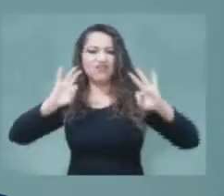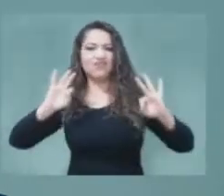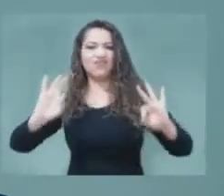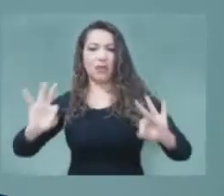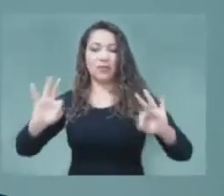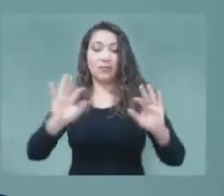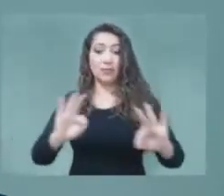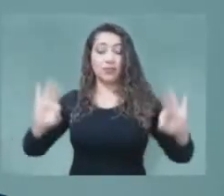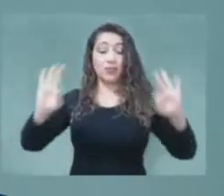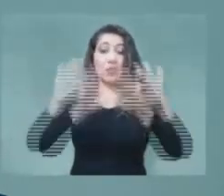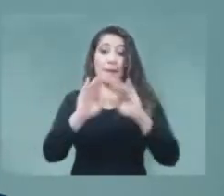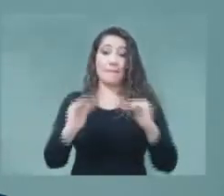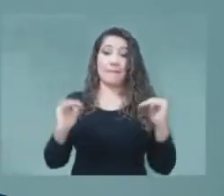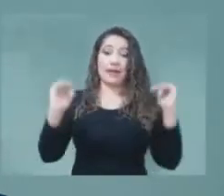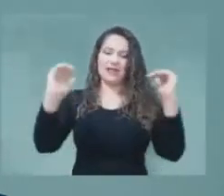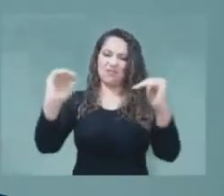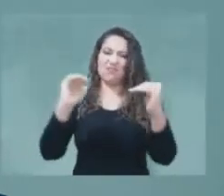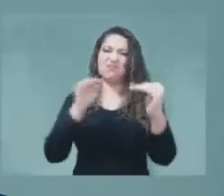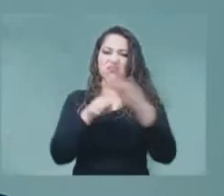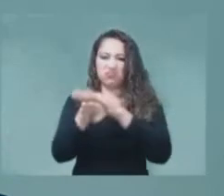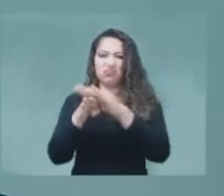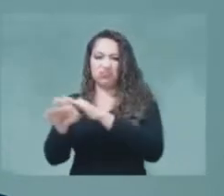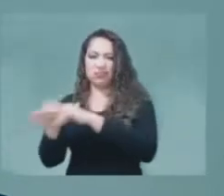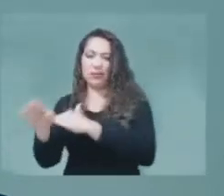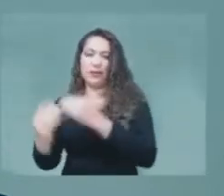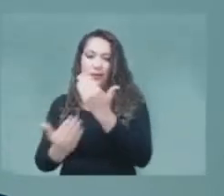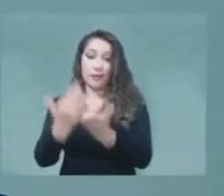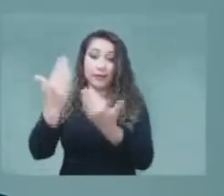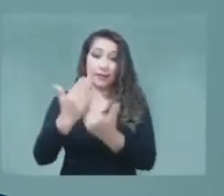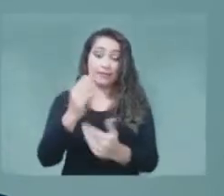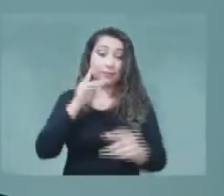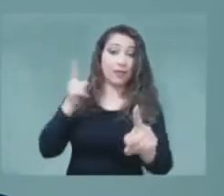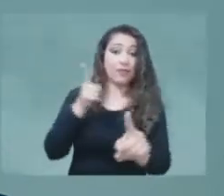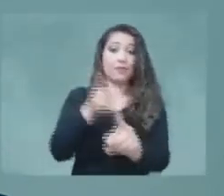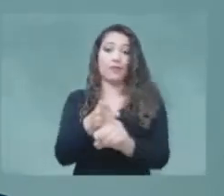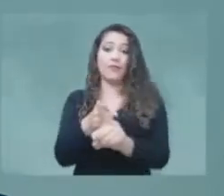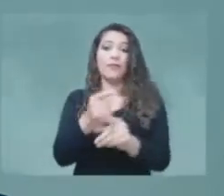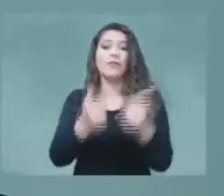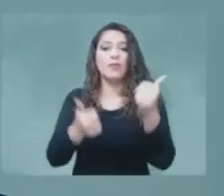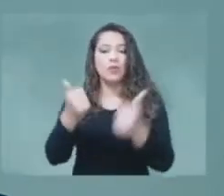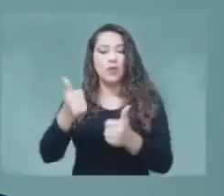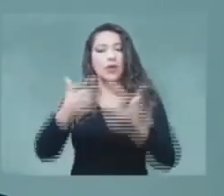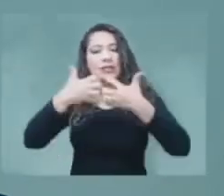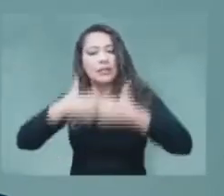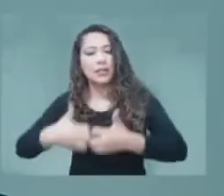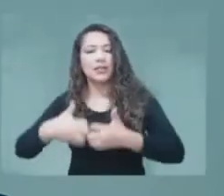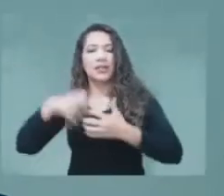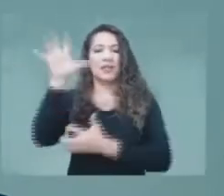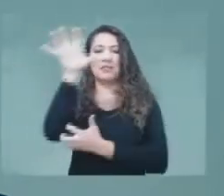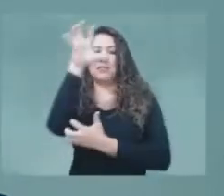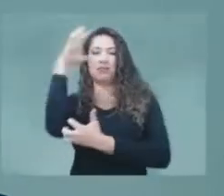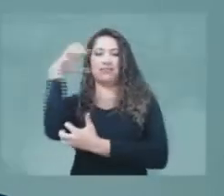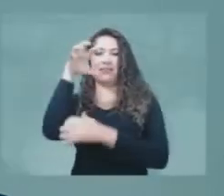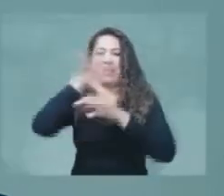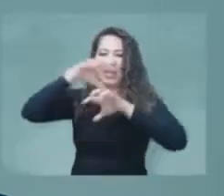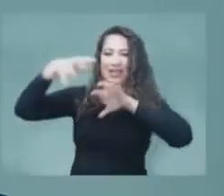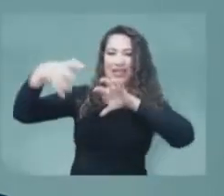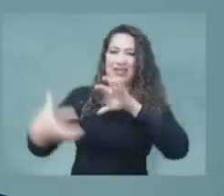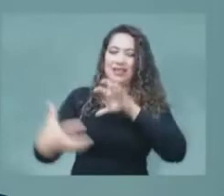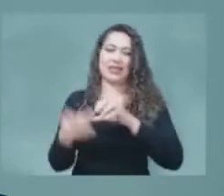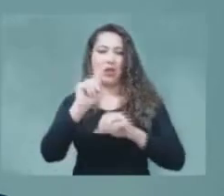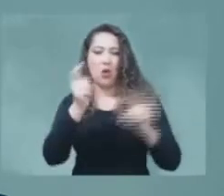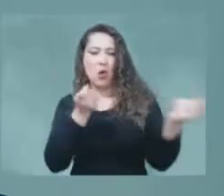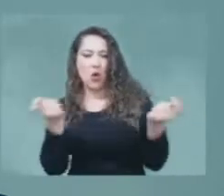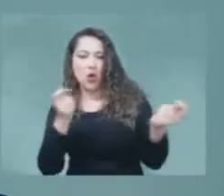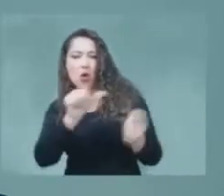a service and more robust and accessible for all. There, we will focus on non-geostationary systems and we will have the view